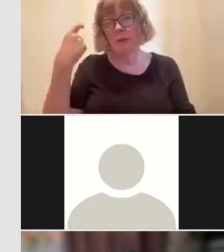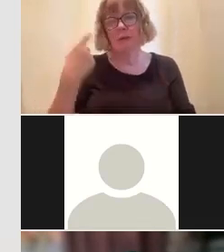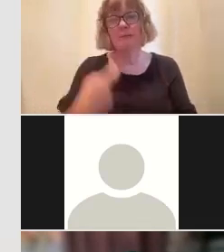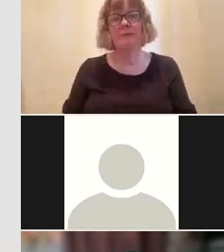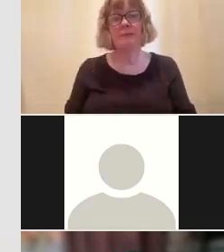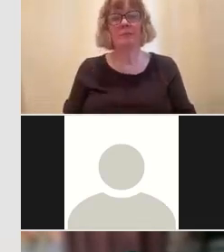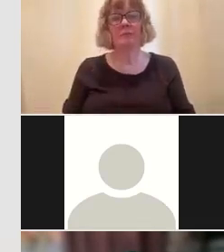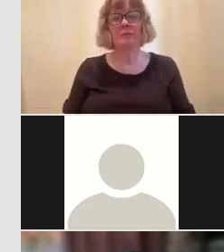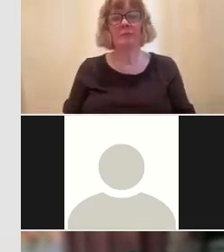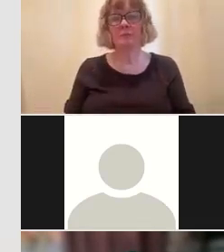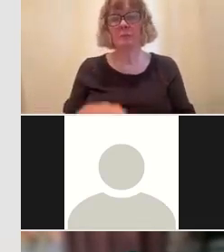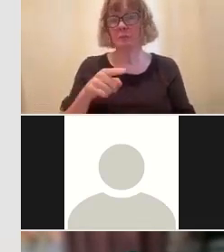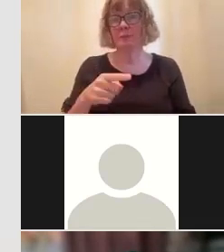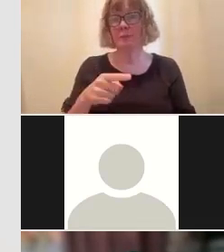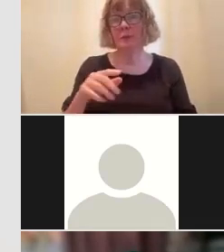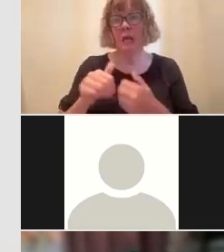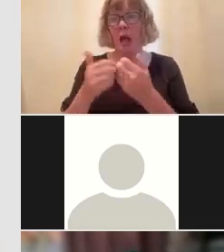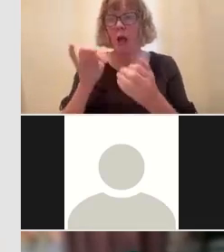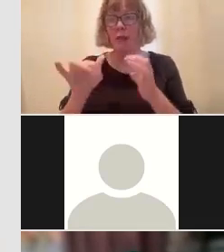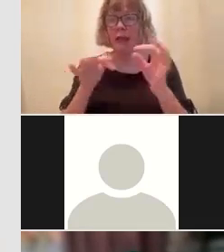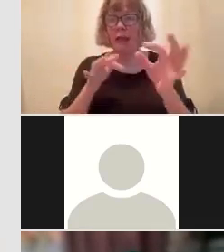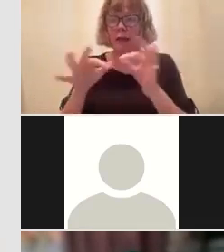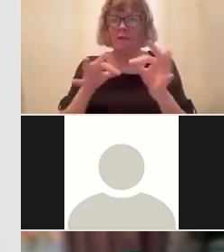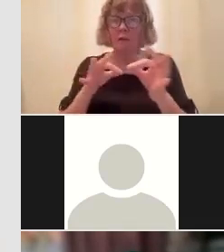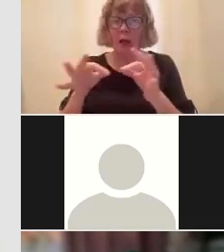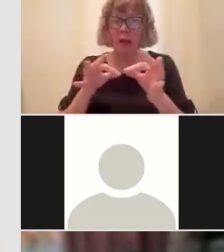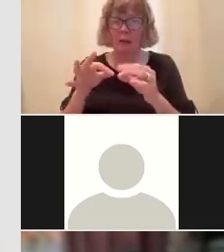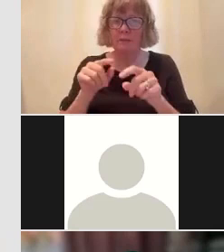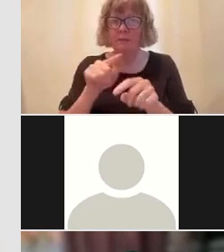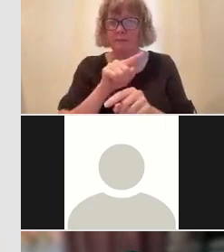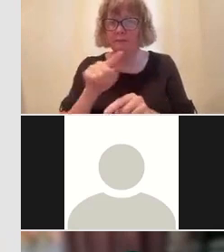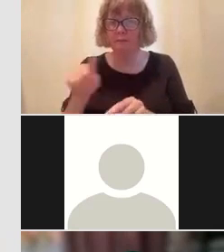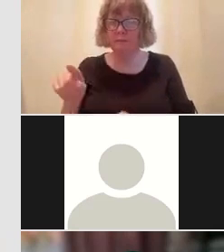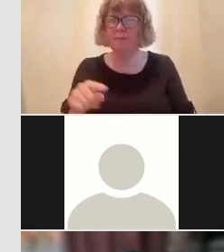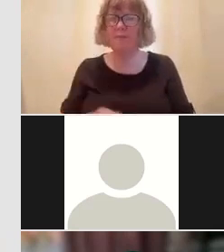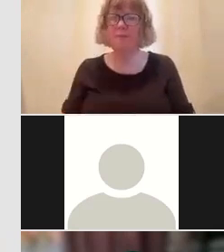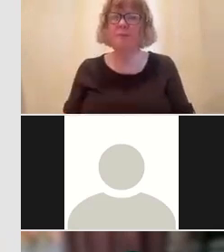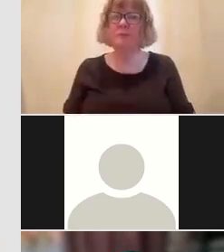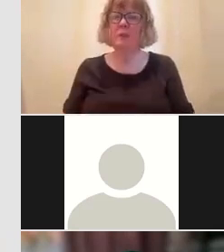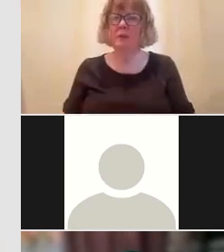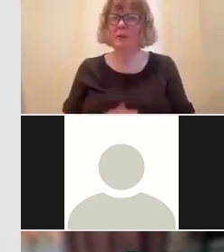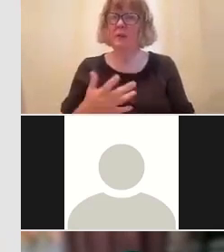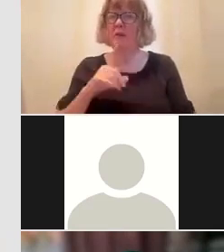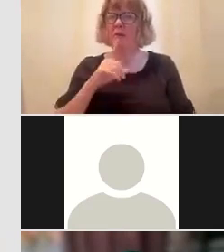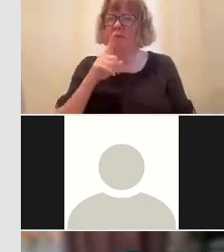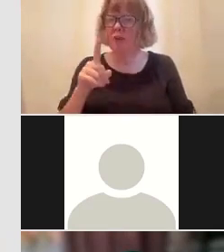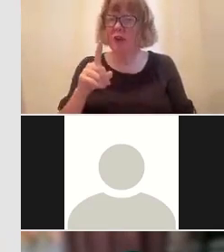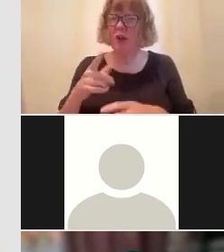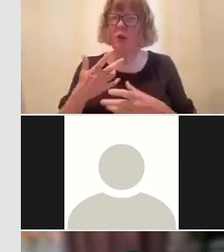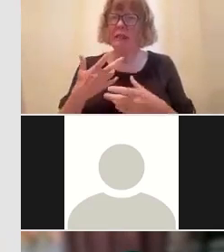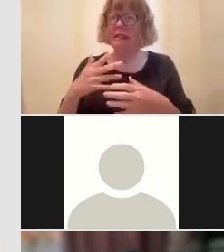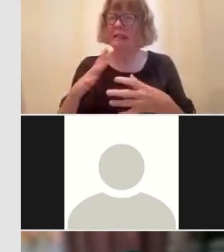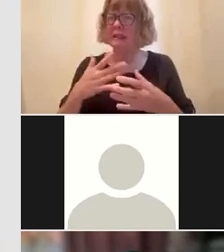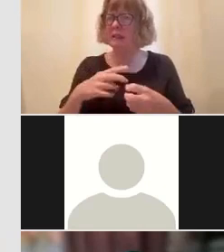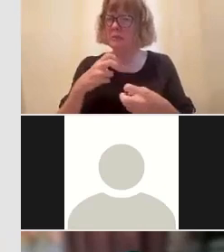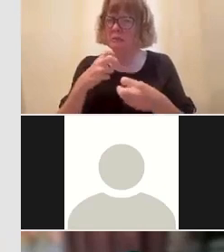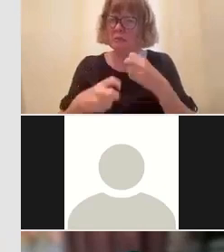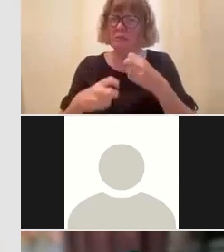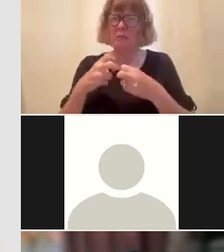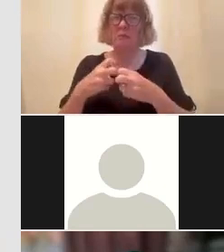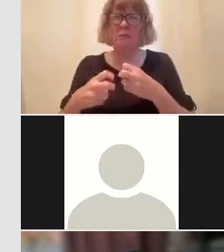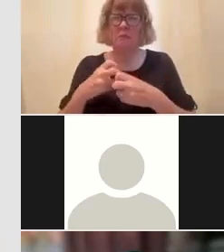There's a definition of trauma, and one of them is a deeply distressing or disturbing experience.